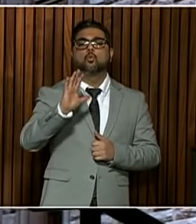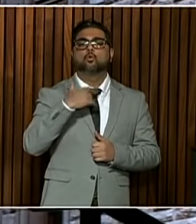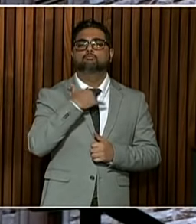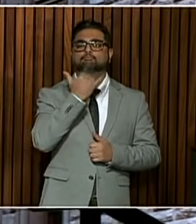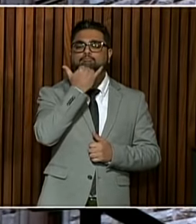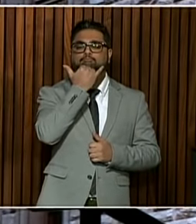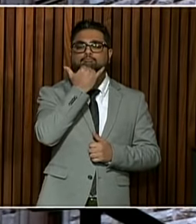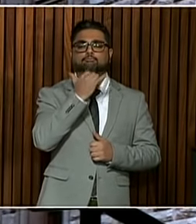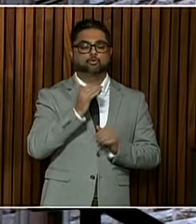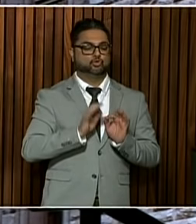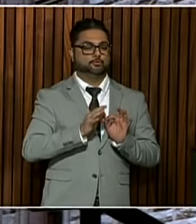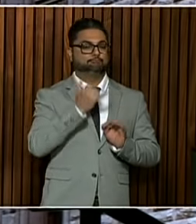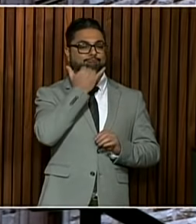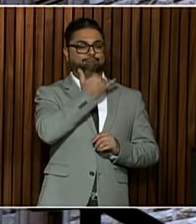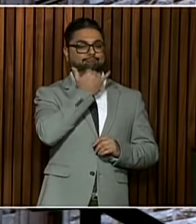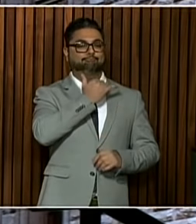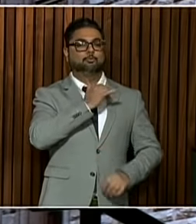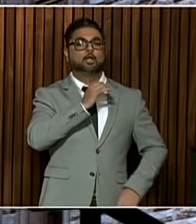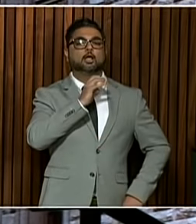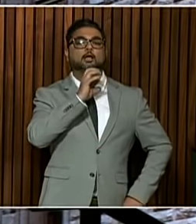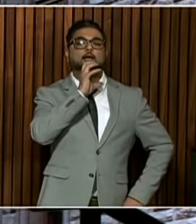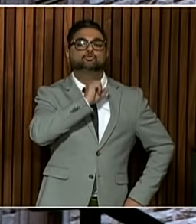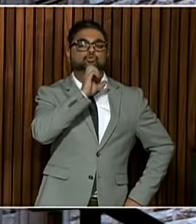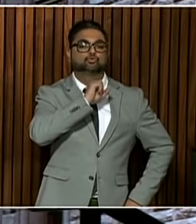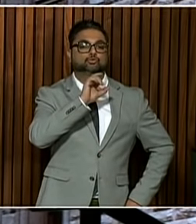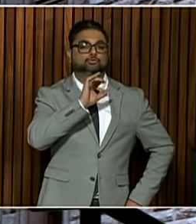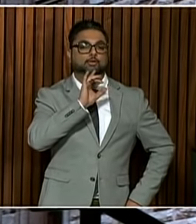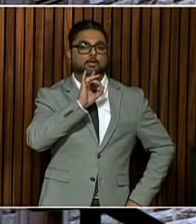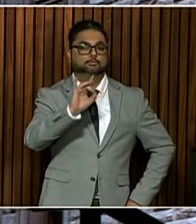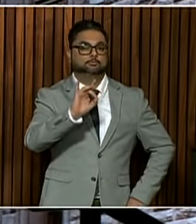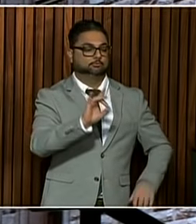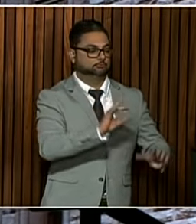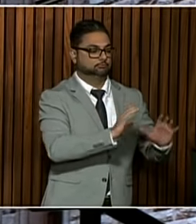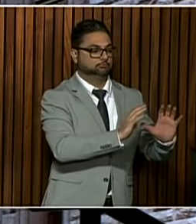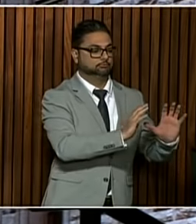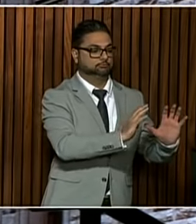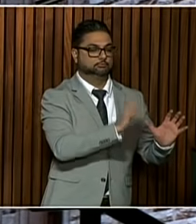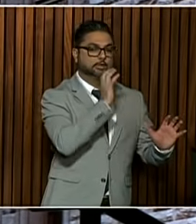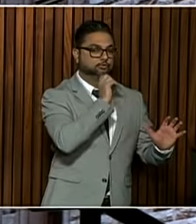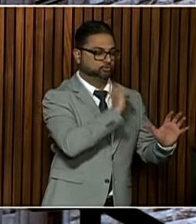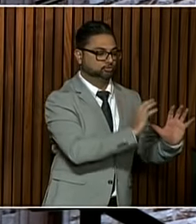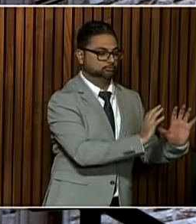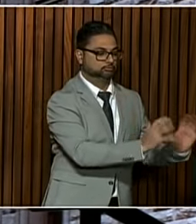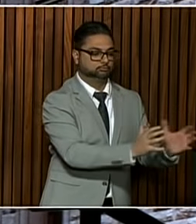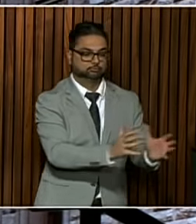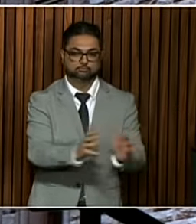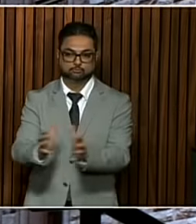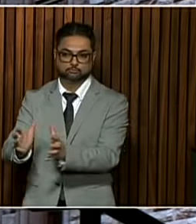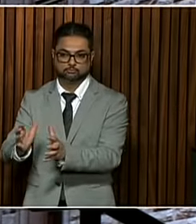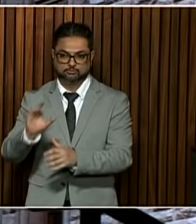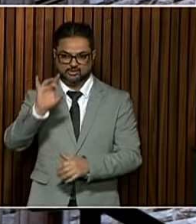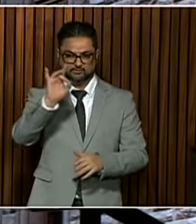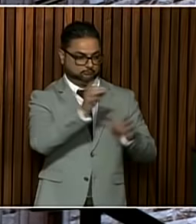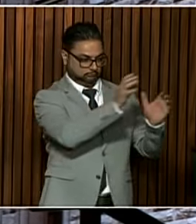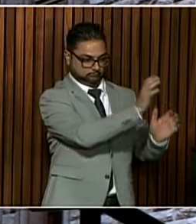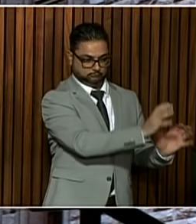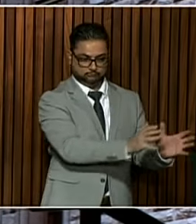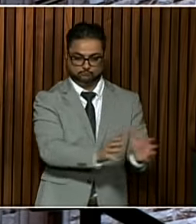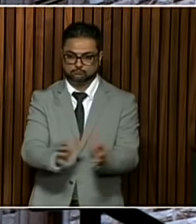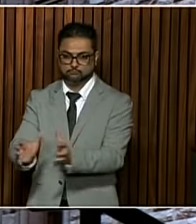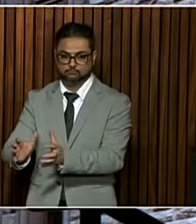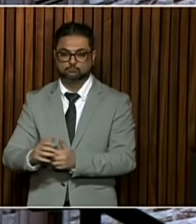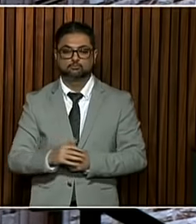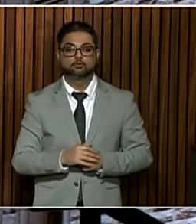I've been receiving from the national data, where in the 60 and above, and then there was the 40